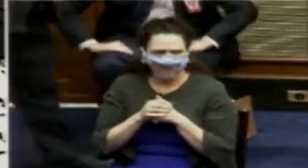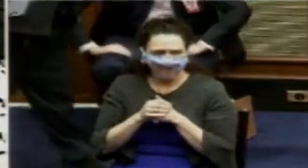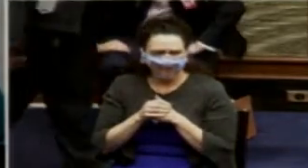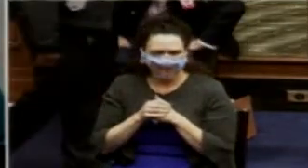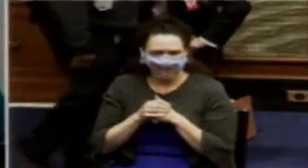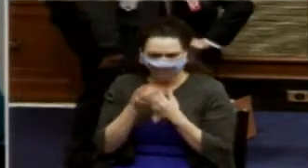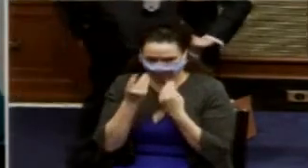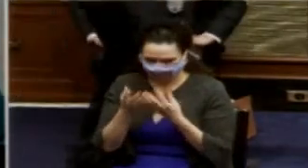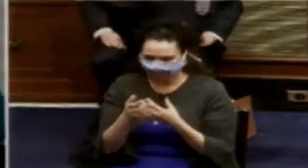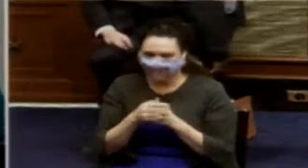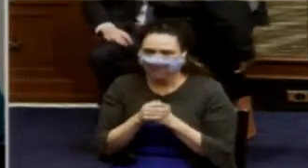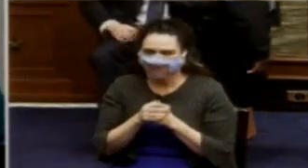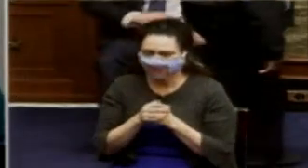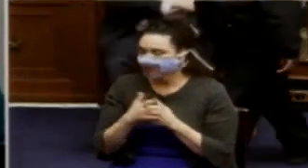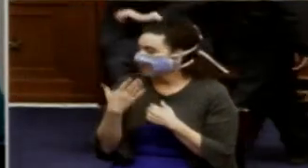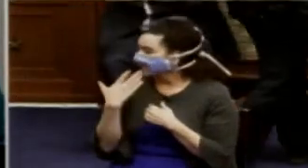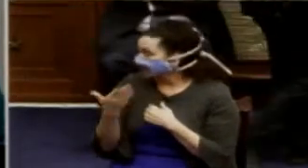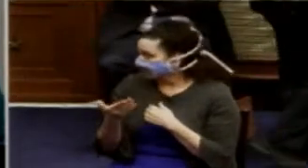Thank you.